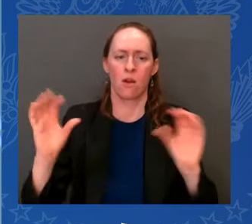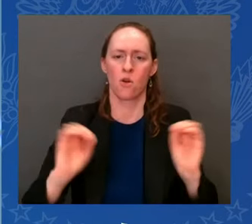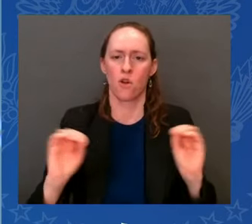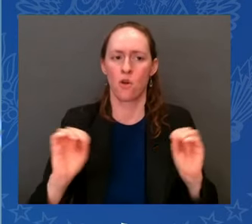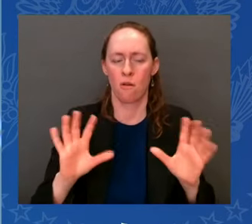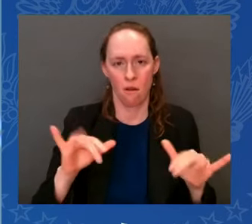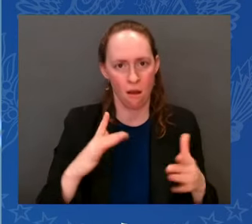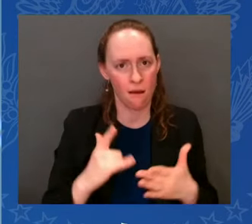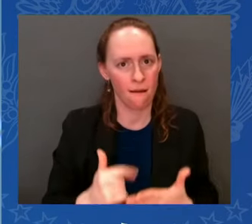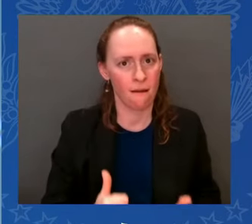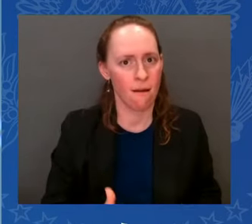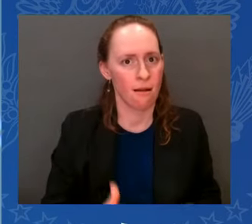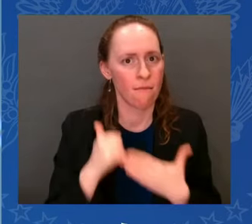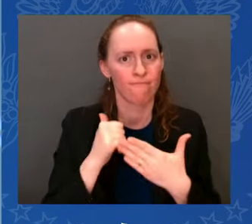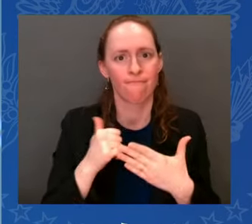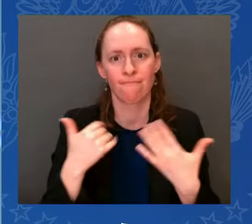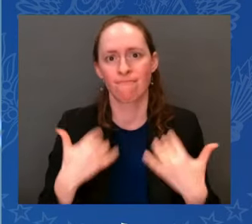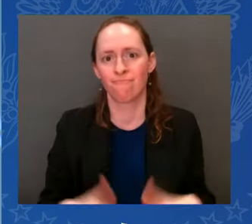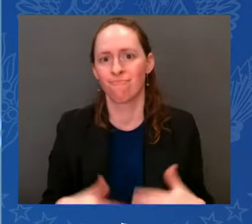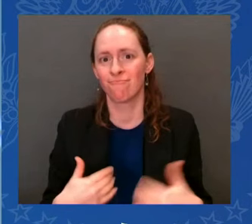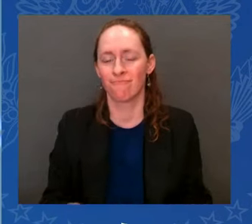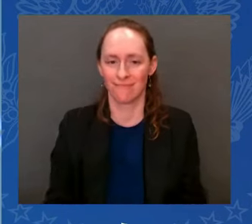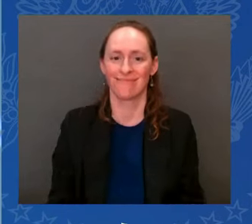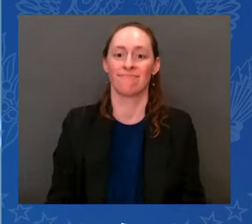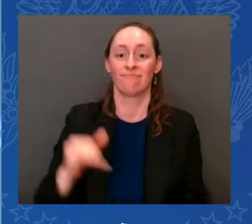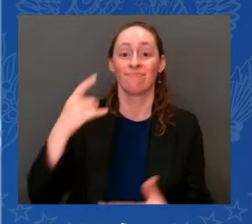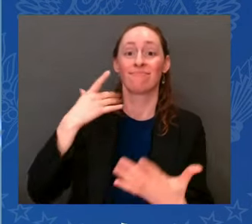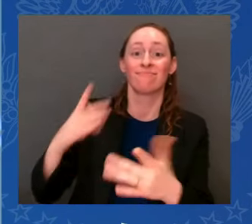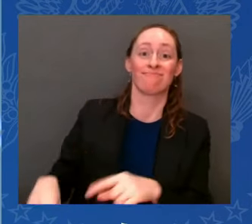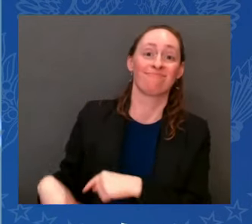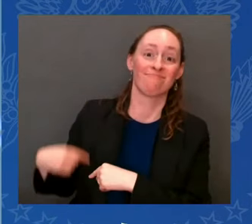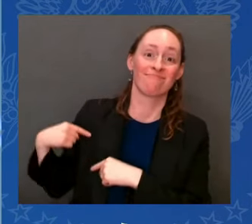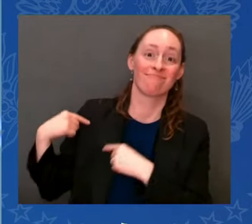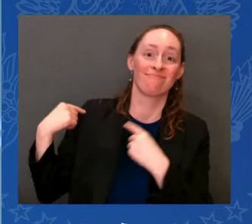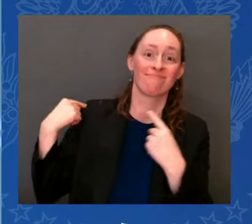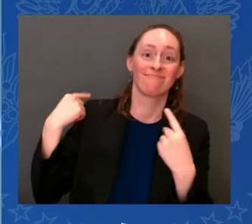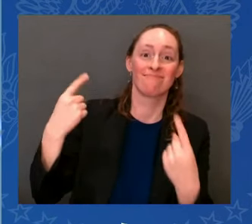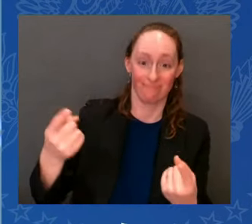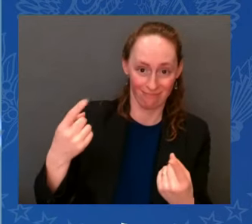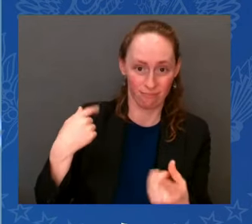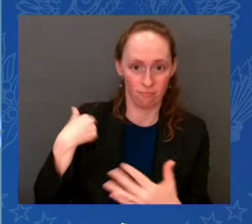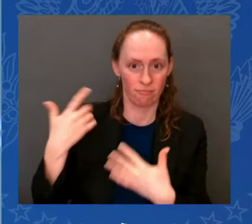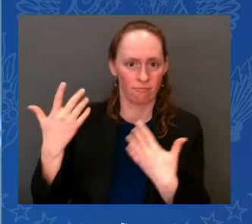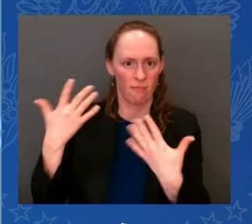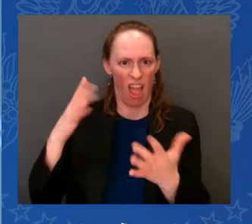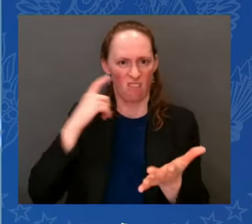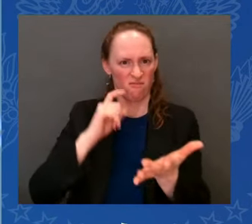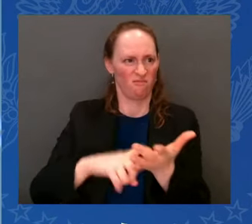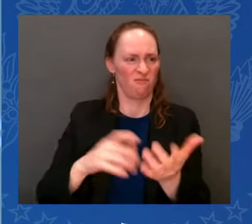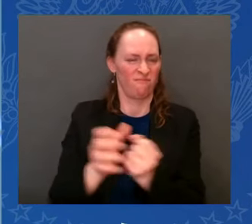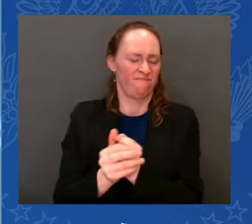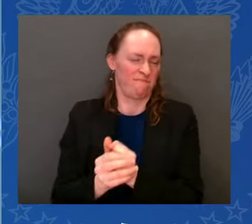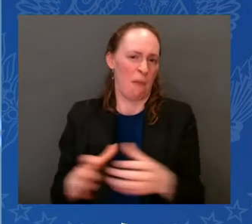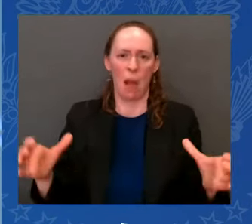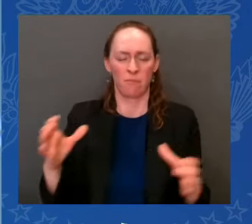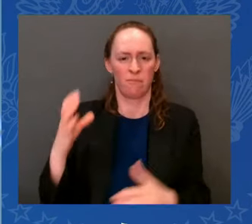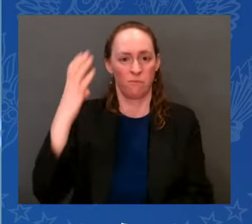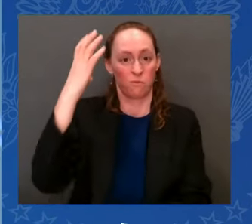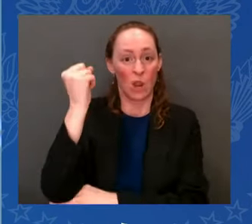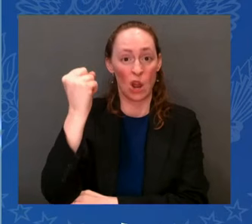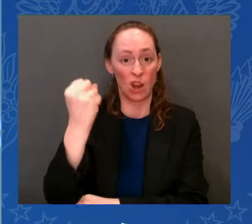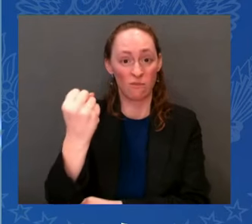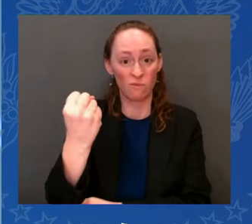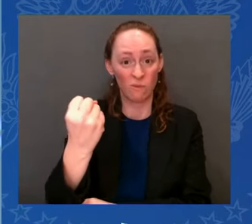12 million jobs. Just 500,000 alone, last month alone. And we've now created more jobs in 2 years than